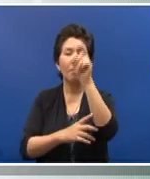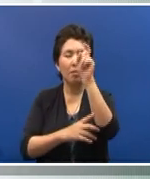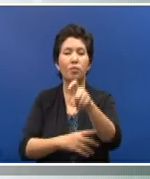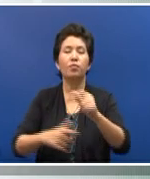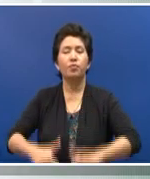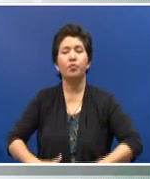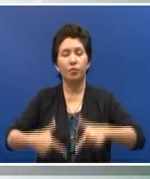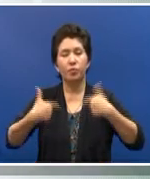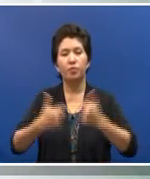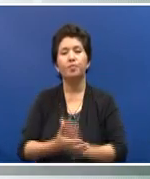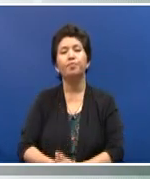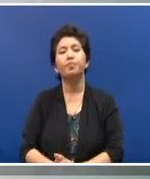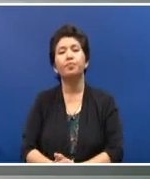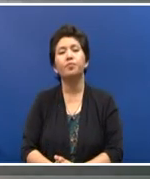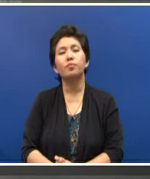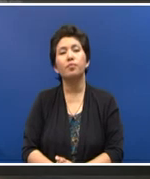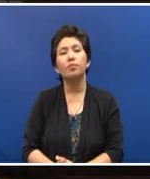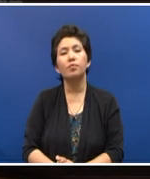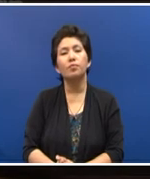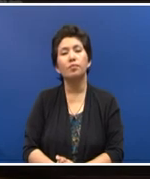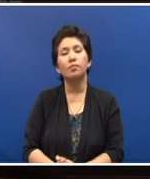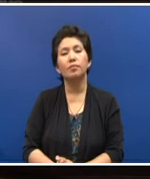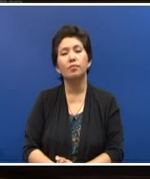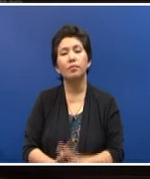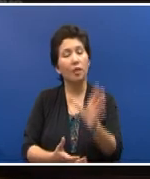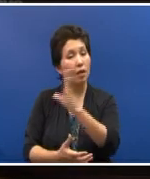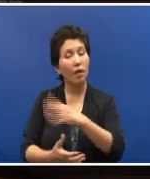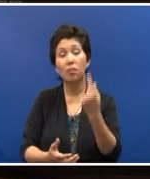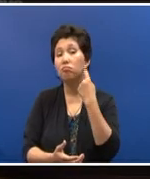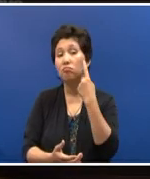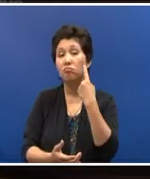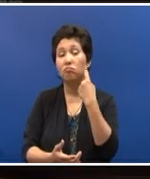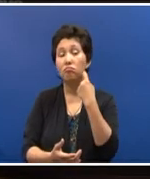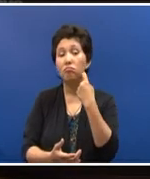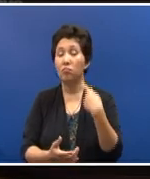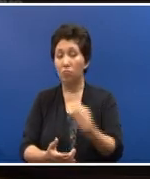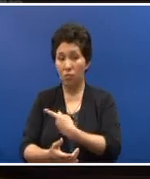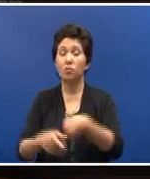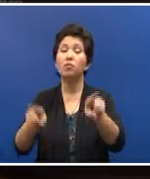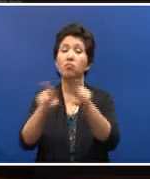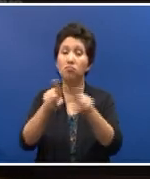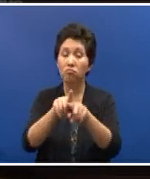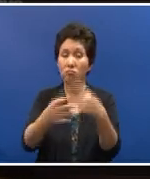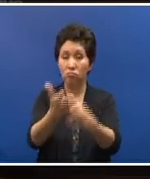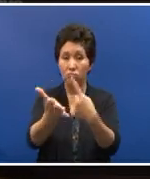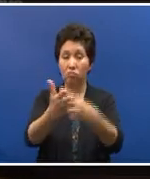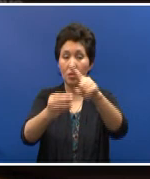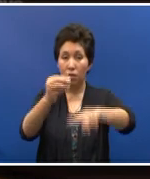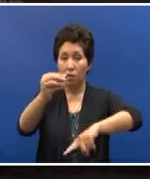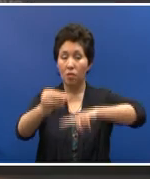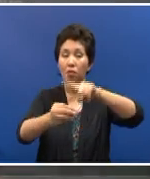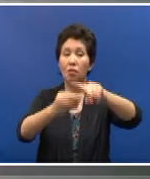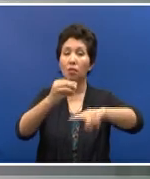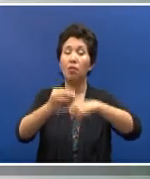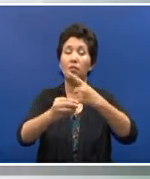survive. Okay. And just now, we also have discussed about divisions